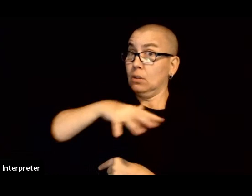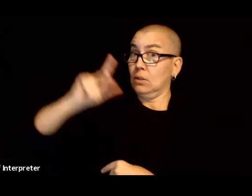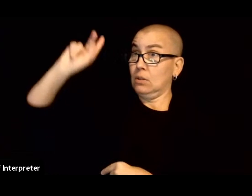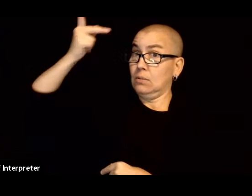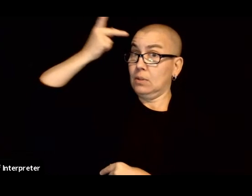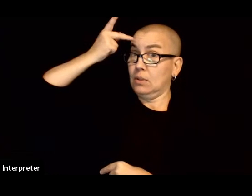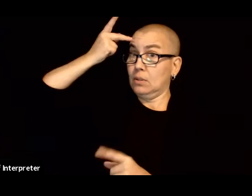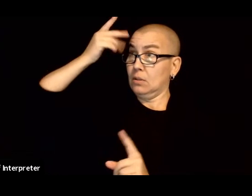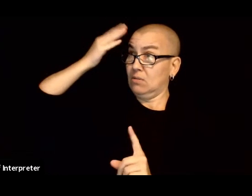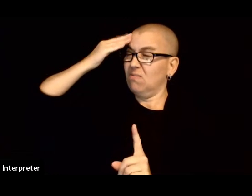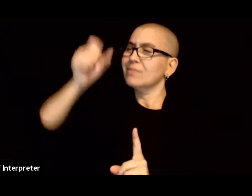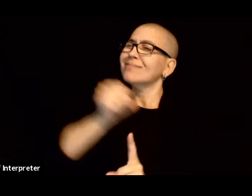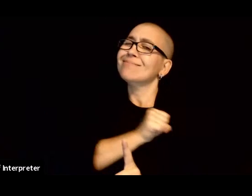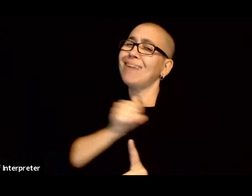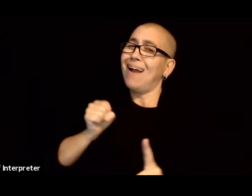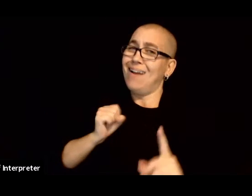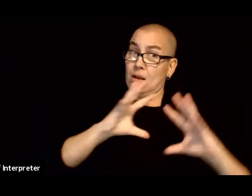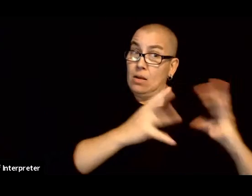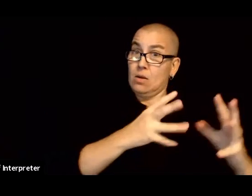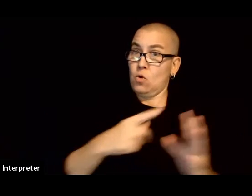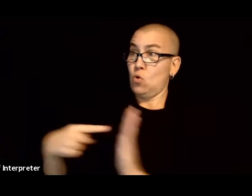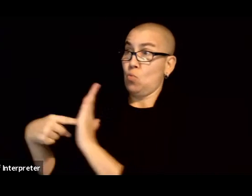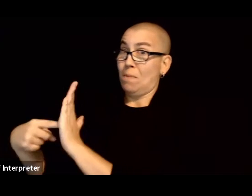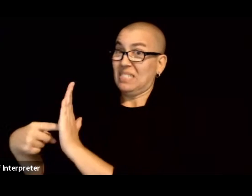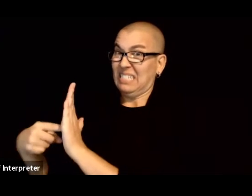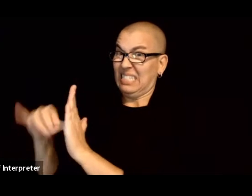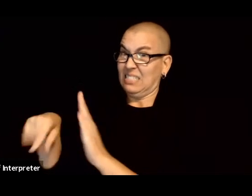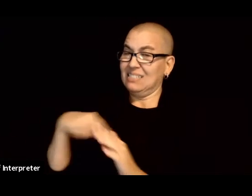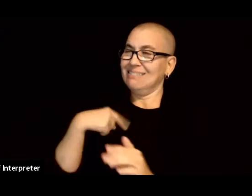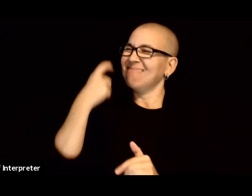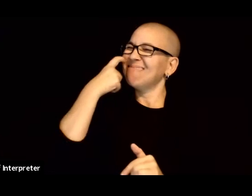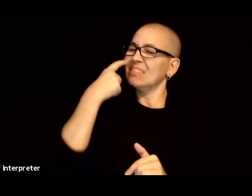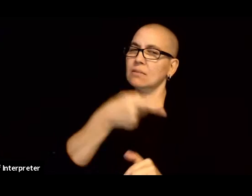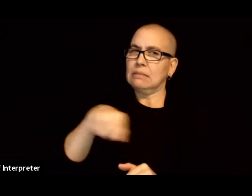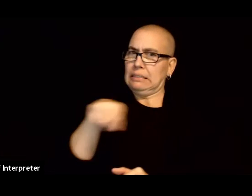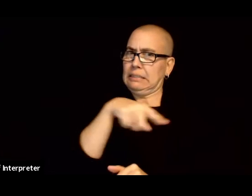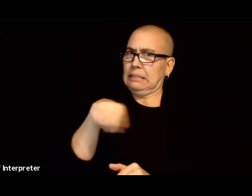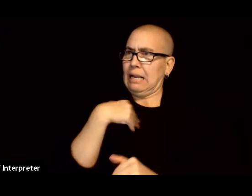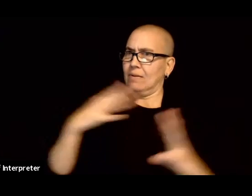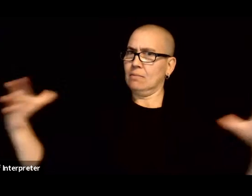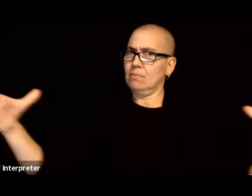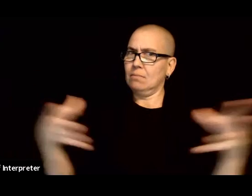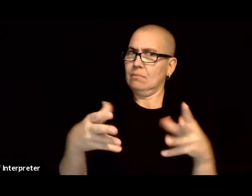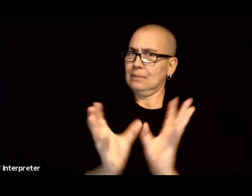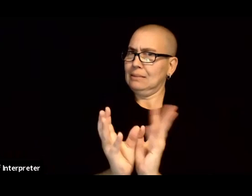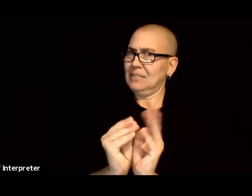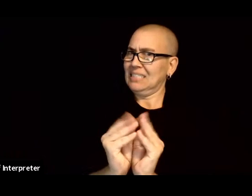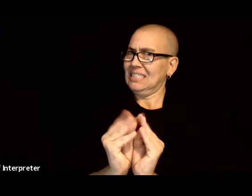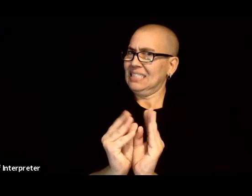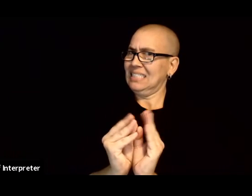but they gave a message that they've been giving for a long time, and that is that